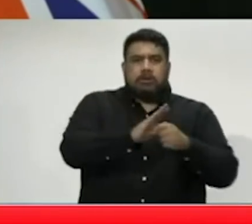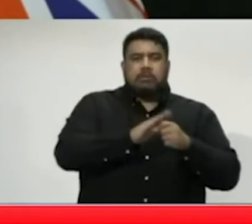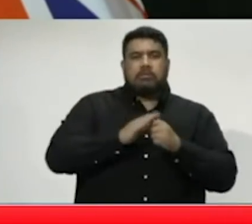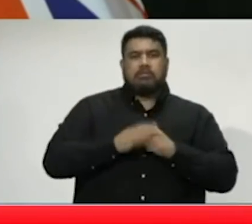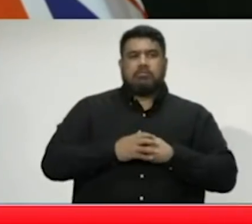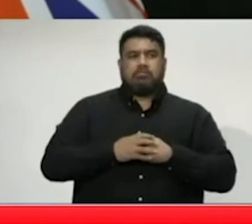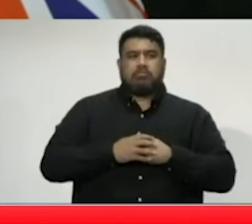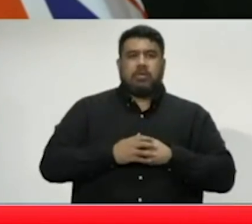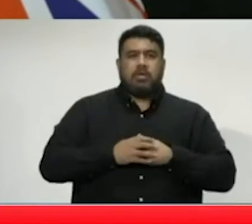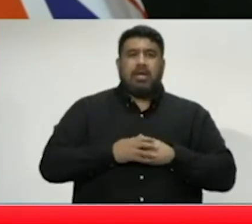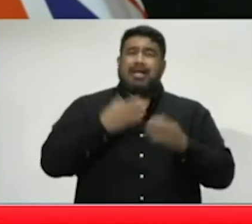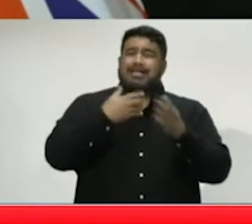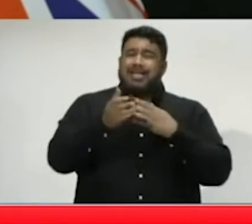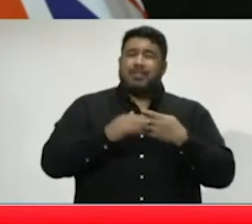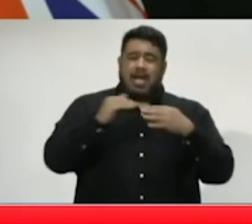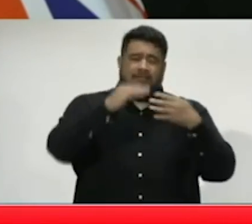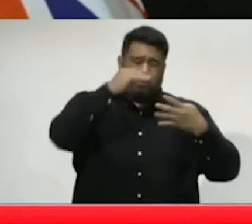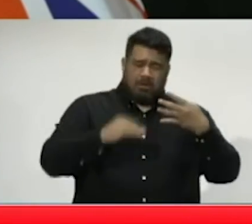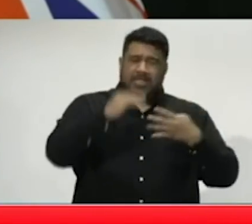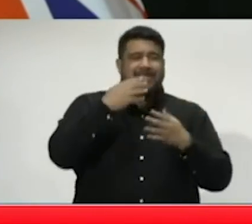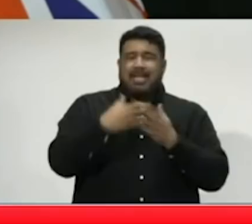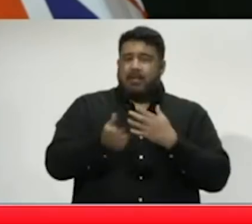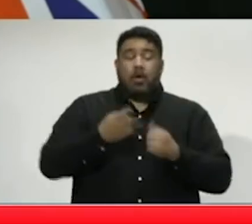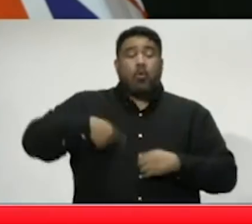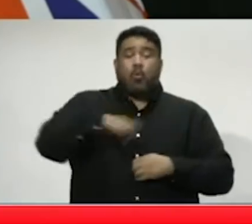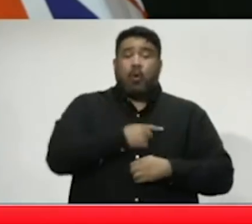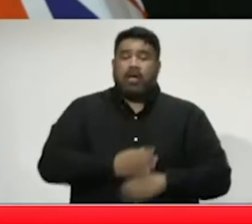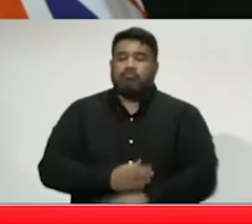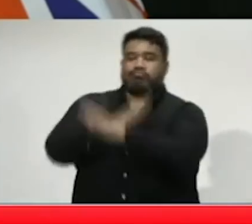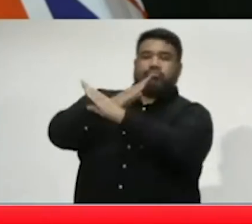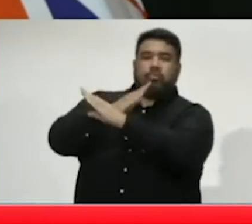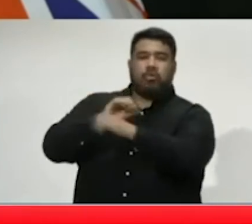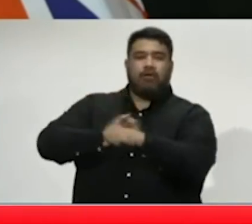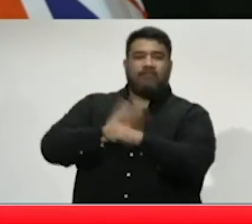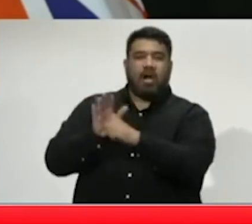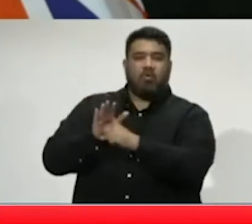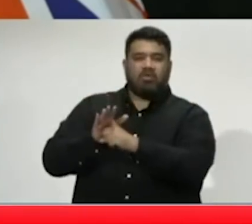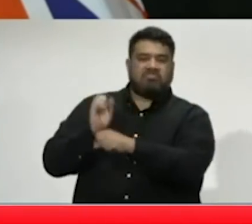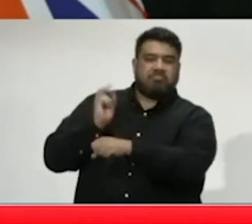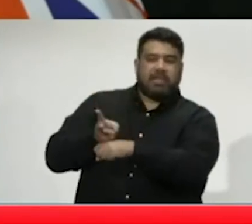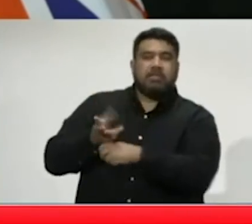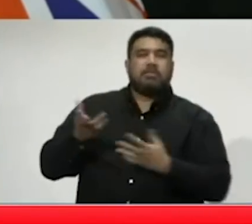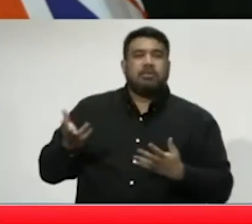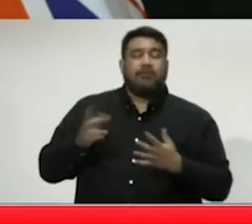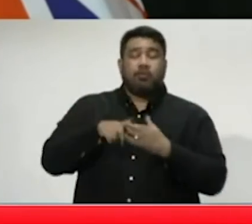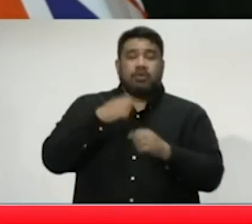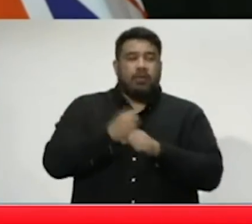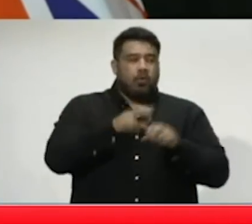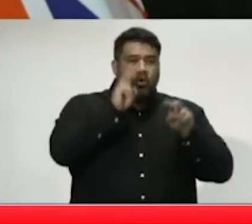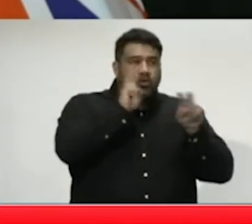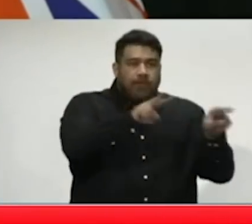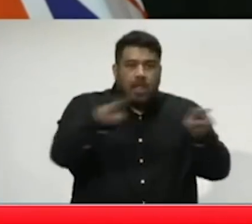maintain our underlying wall of defence against the virus. Now, that includes widespread surveillance and